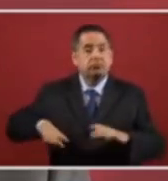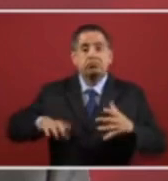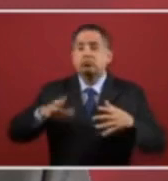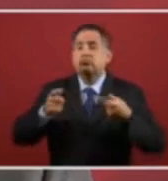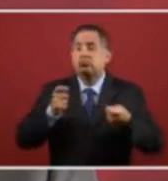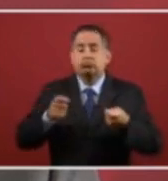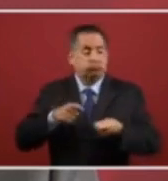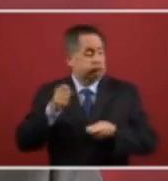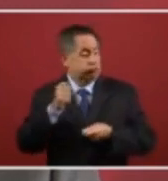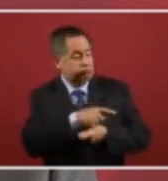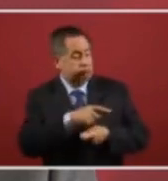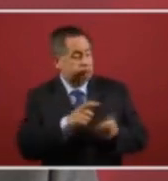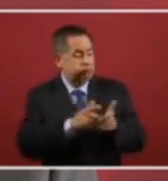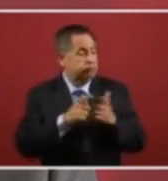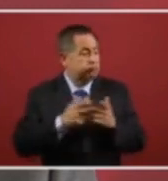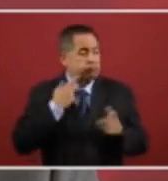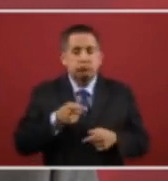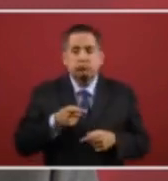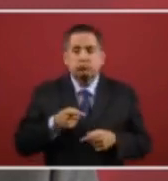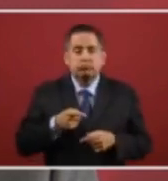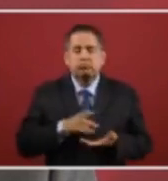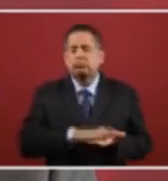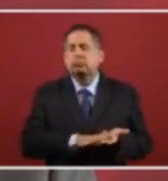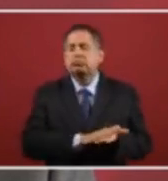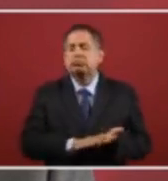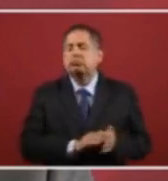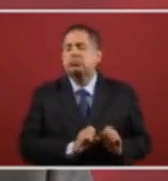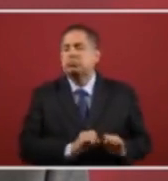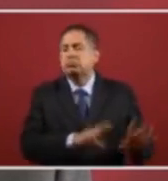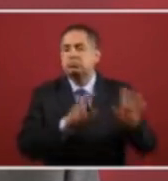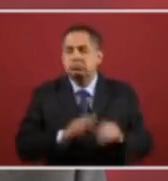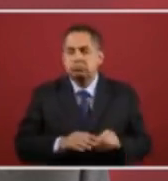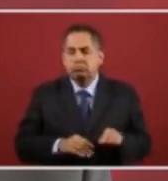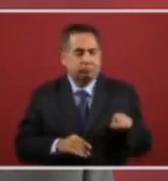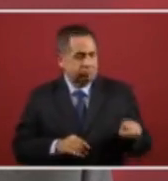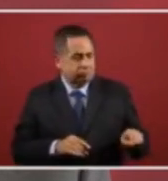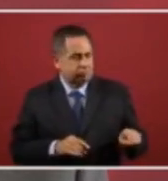that party were exonerated